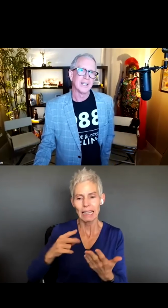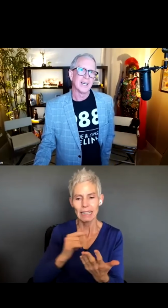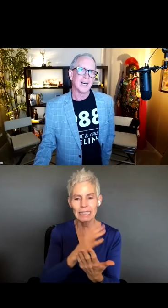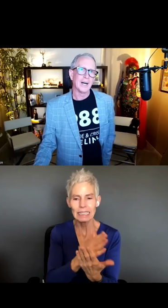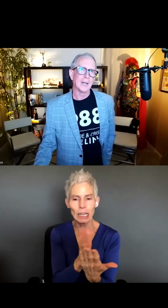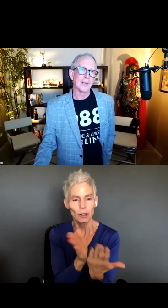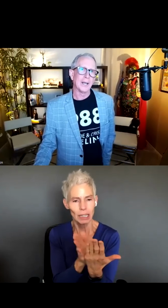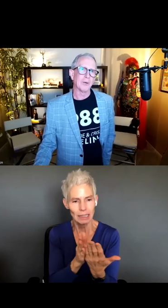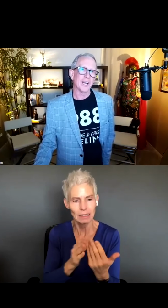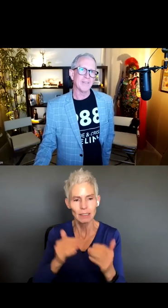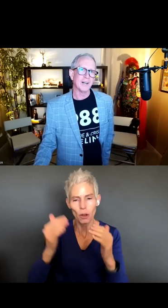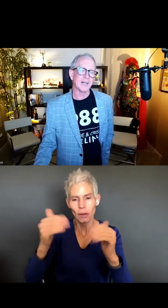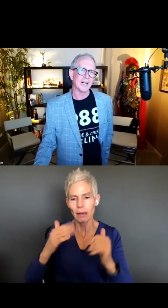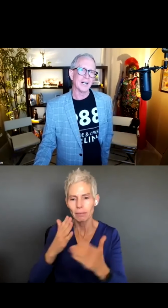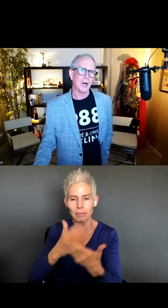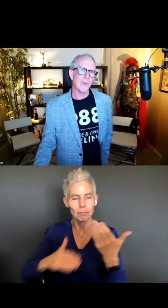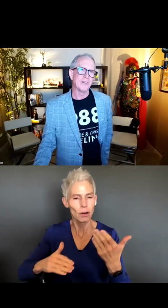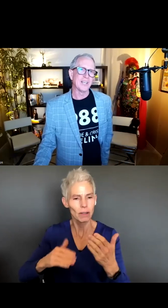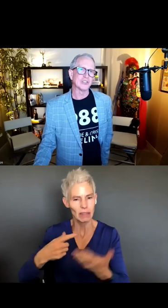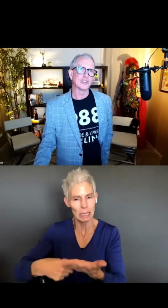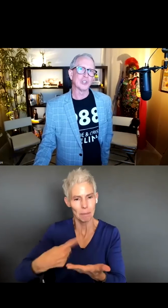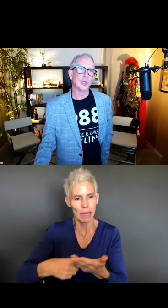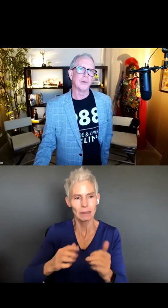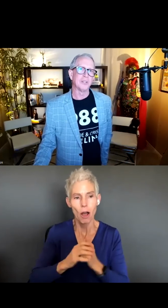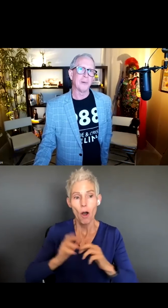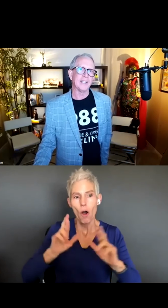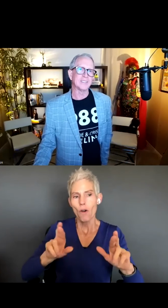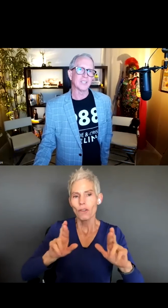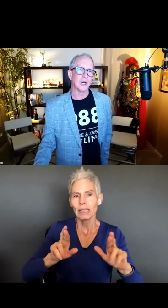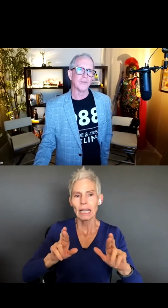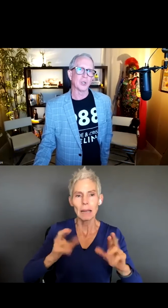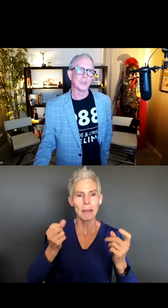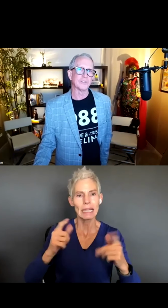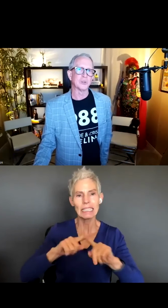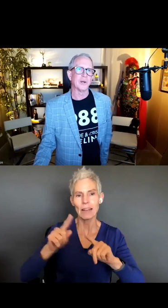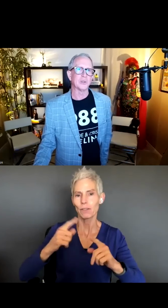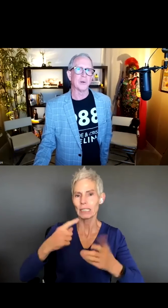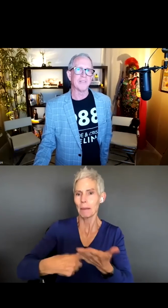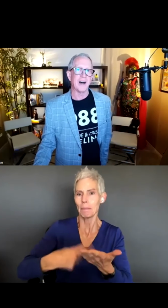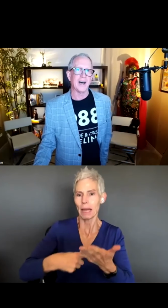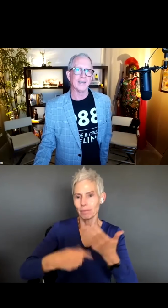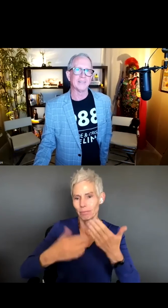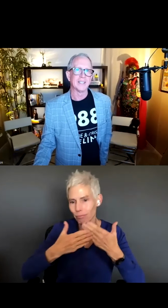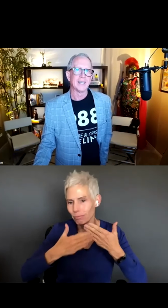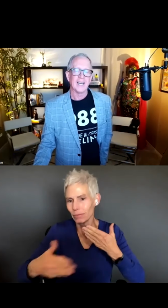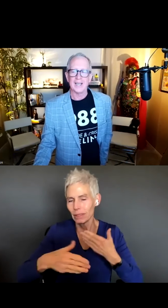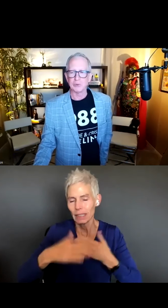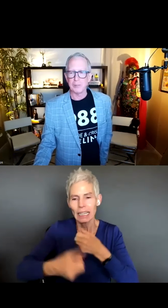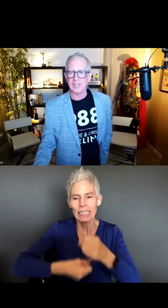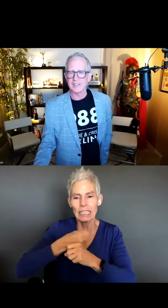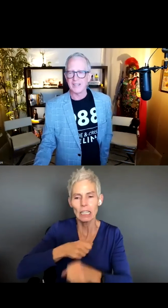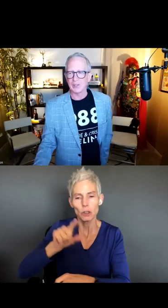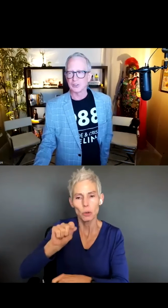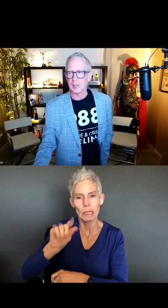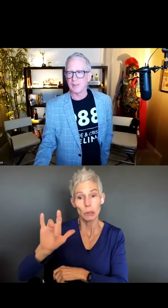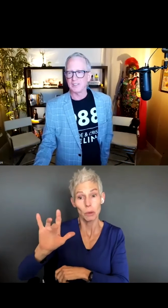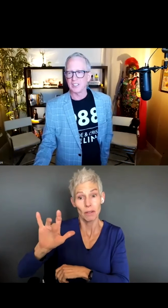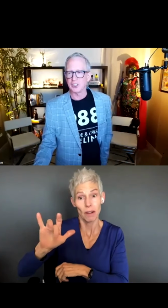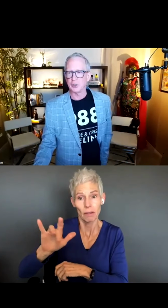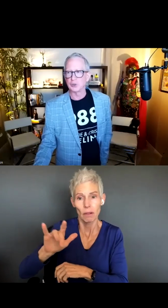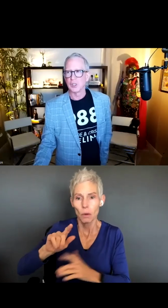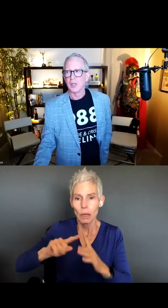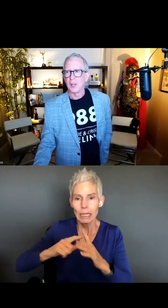debates. And we're going to have hopefully a slew of debates over the course of 2025 as we begin to tackle some